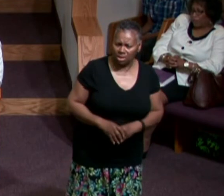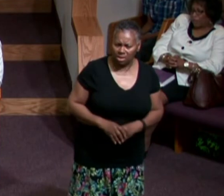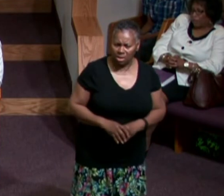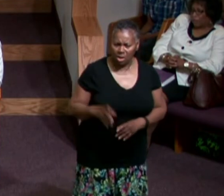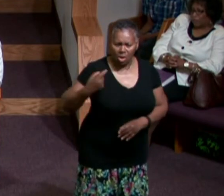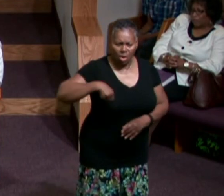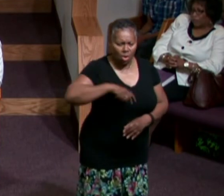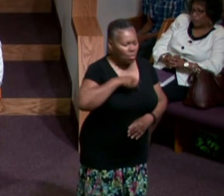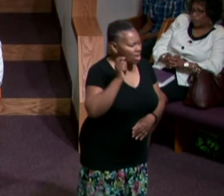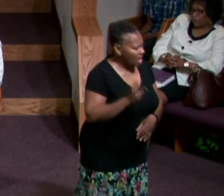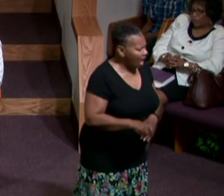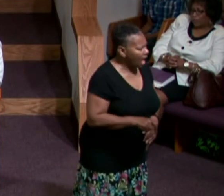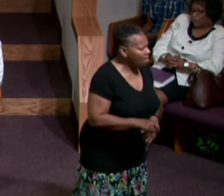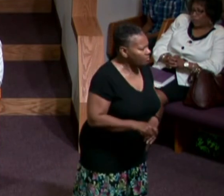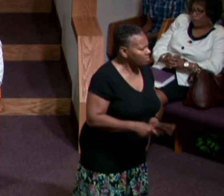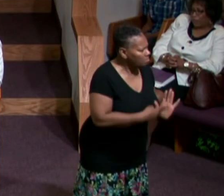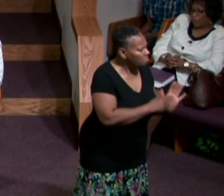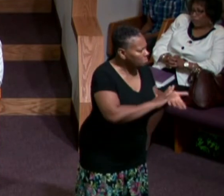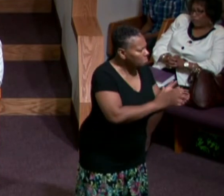We got to set the examples.